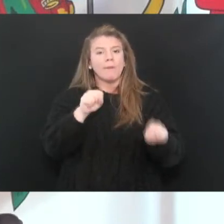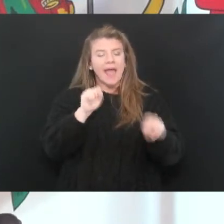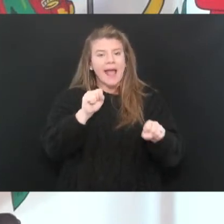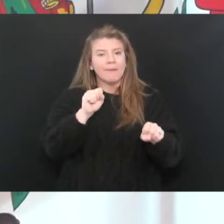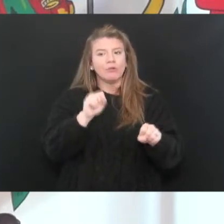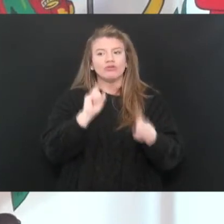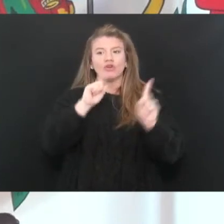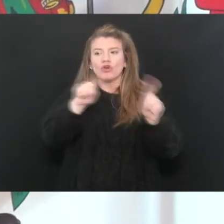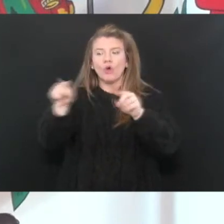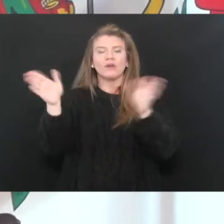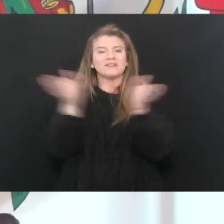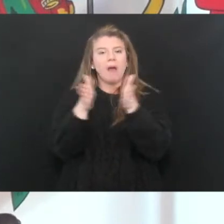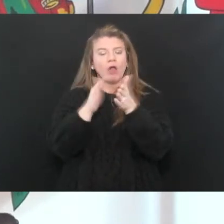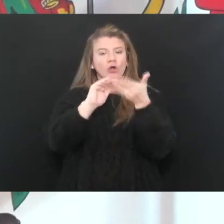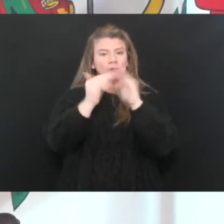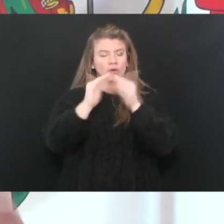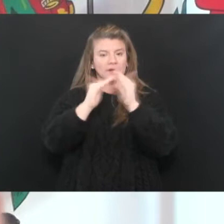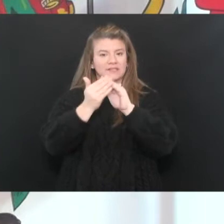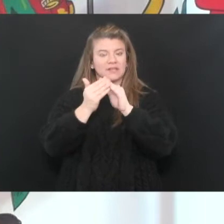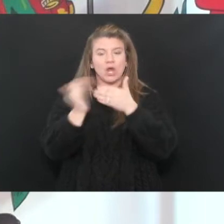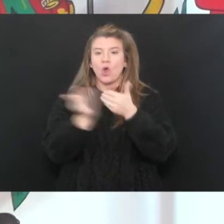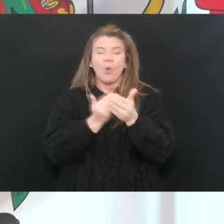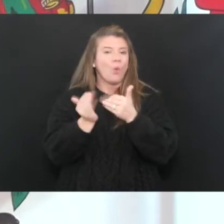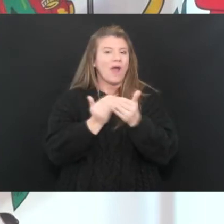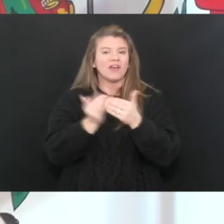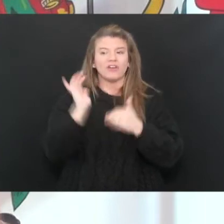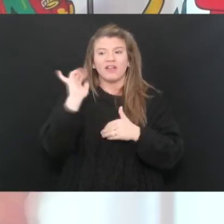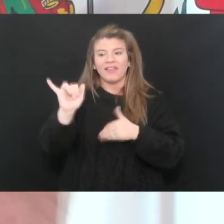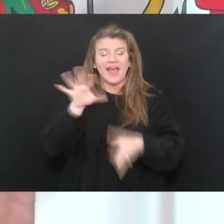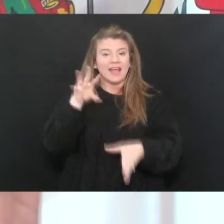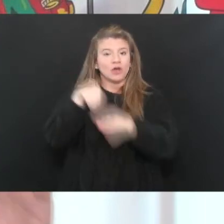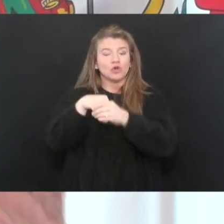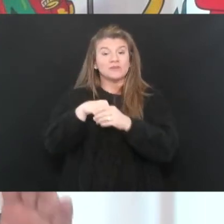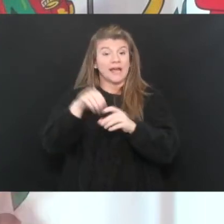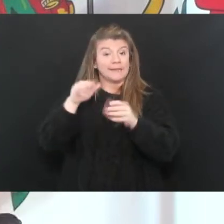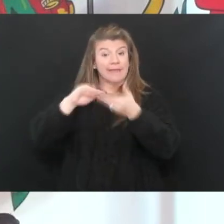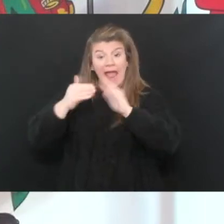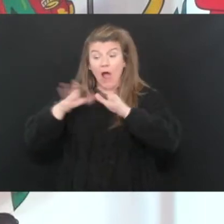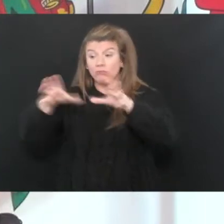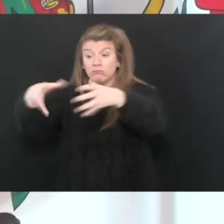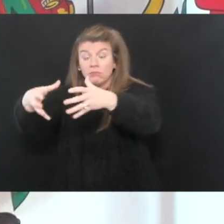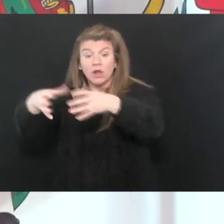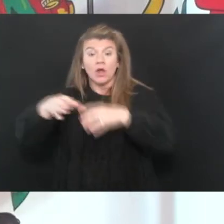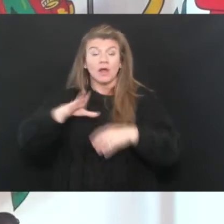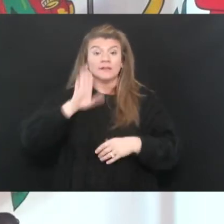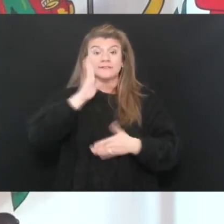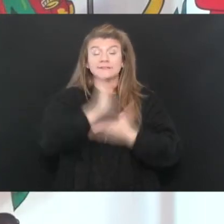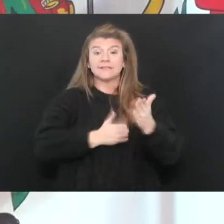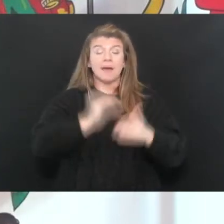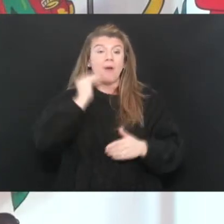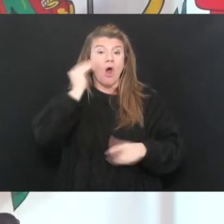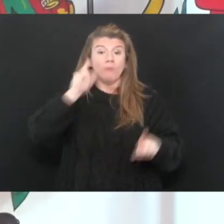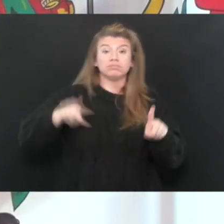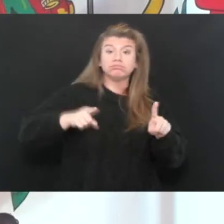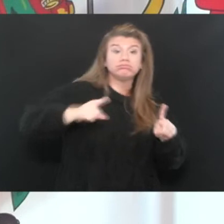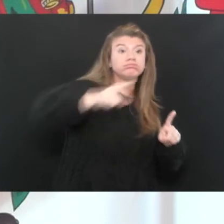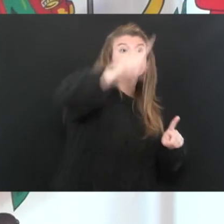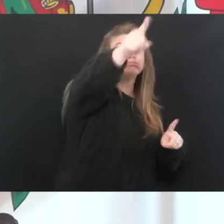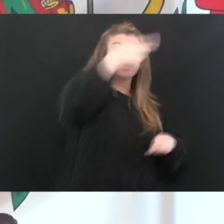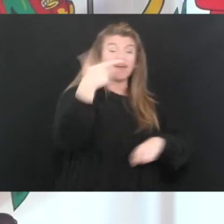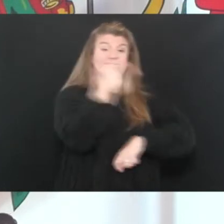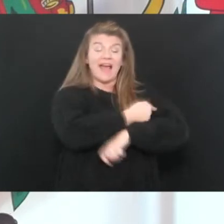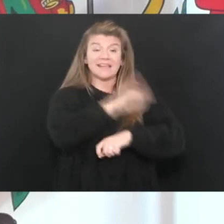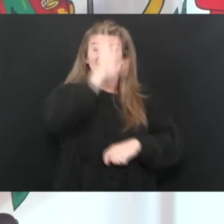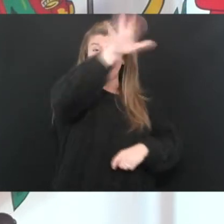to our smaller communities, whether it be in a suburban, going up hoo-hoo-holla and trying to vaccinate